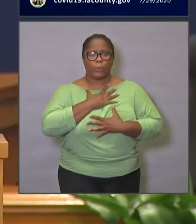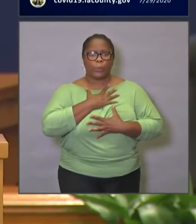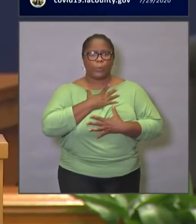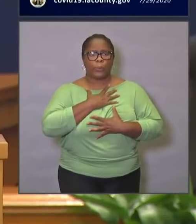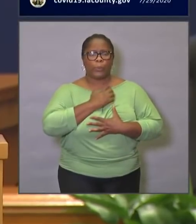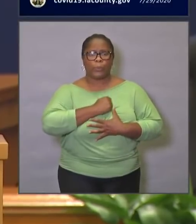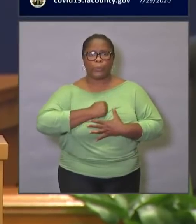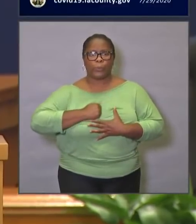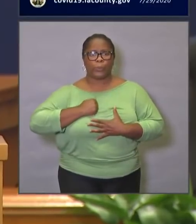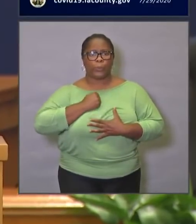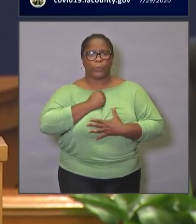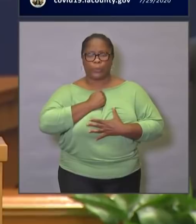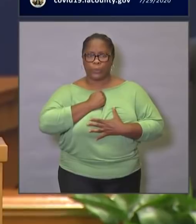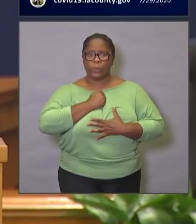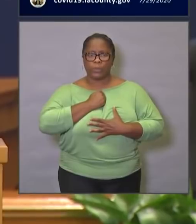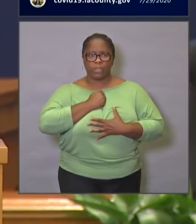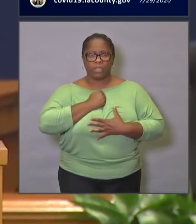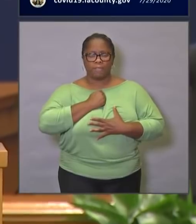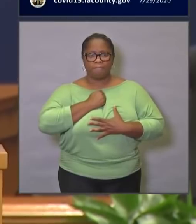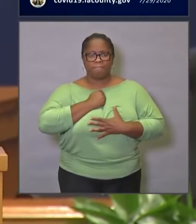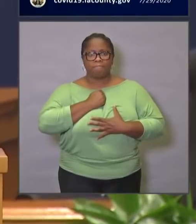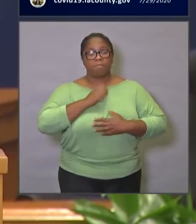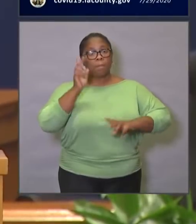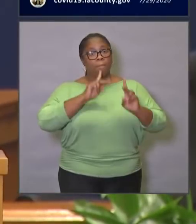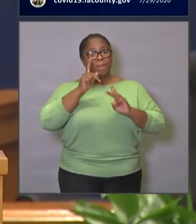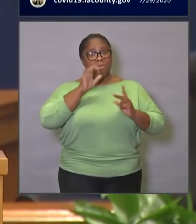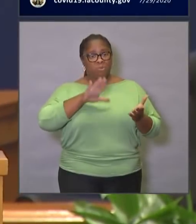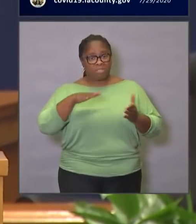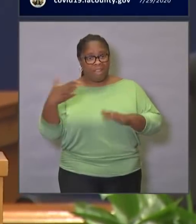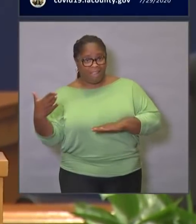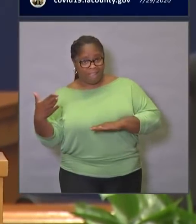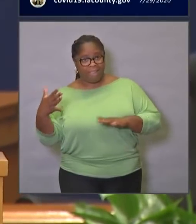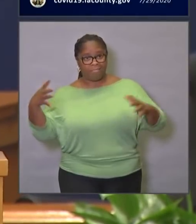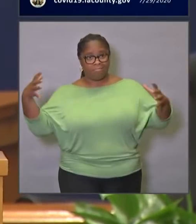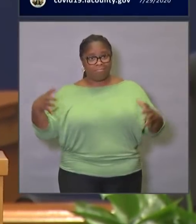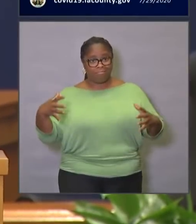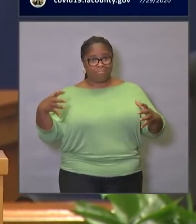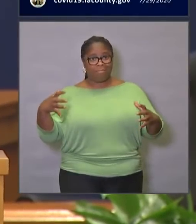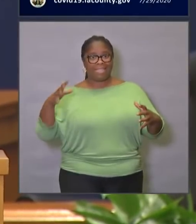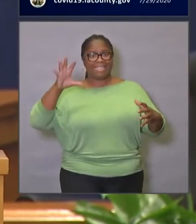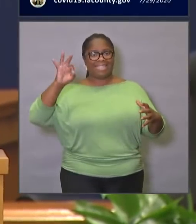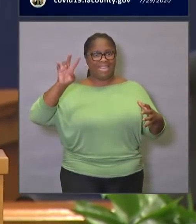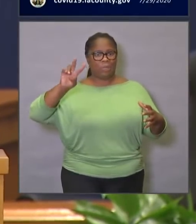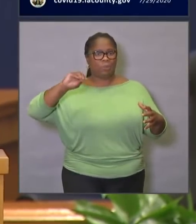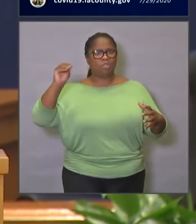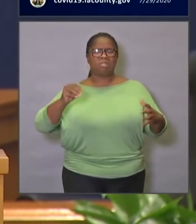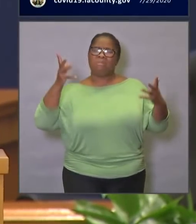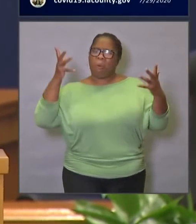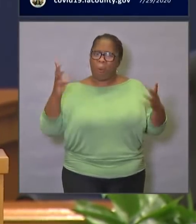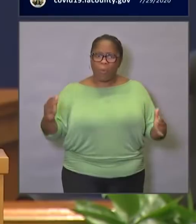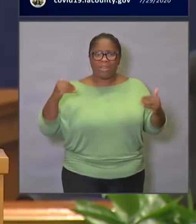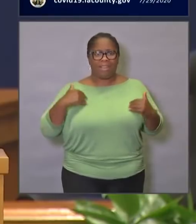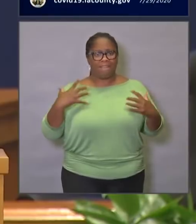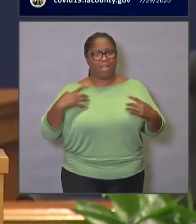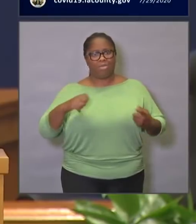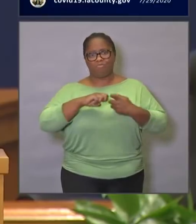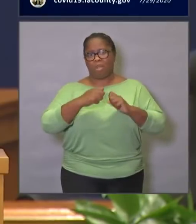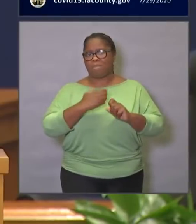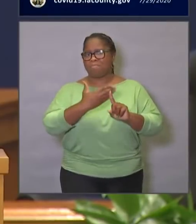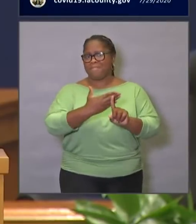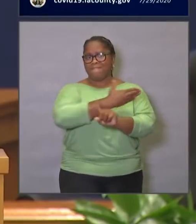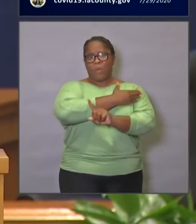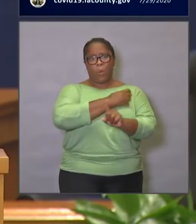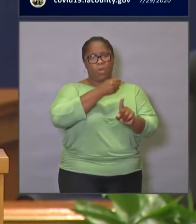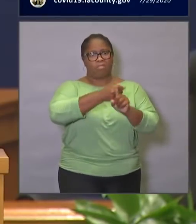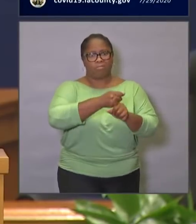condolences. 92% of the people who died from COVID-19 had underlying health conditions, and again, we ask that everyone